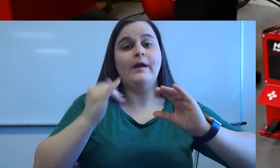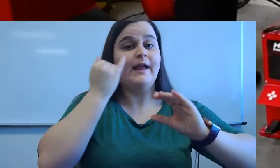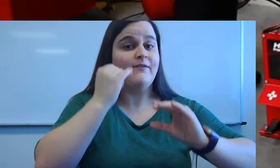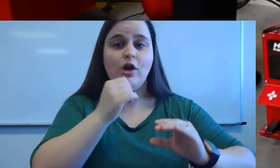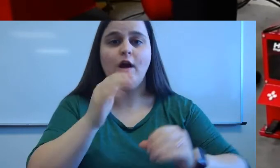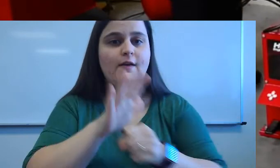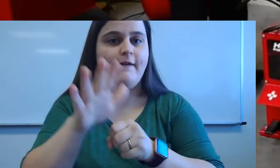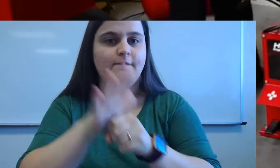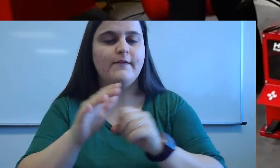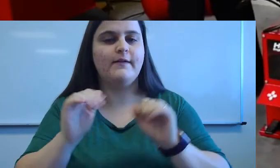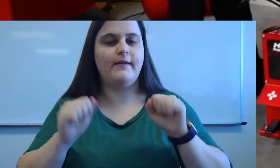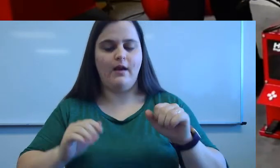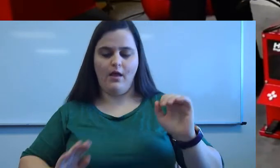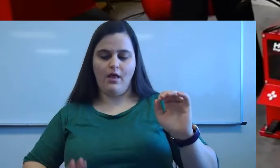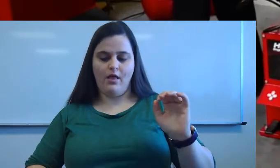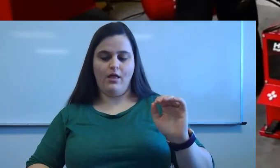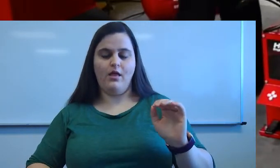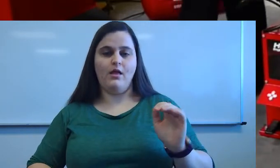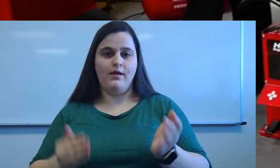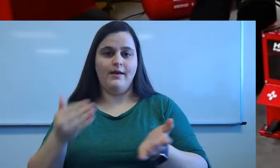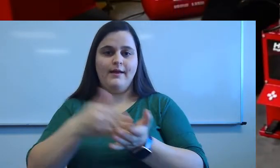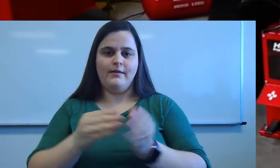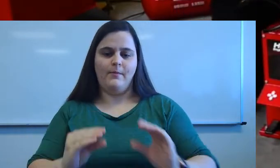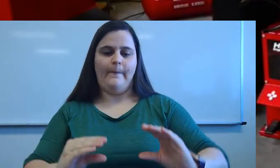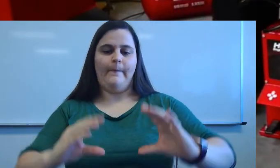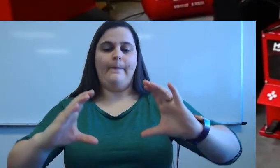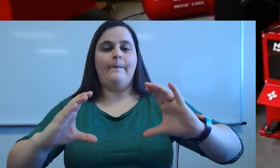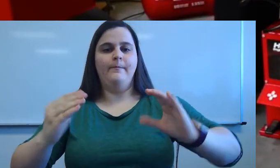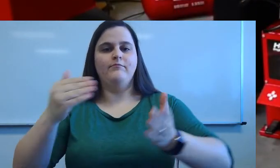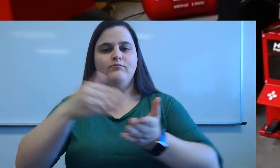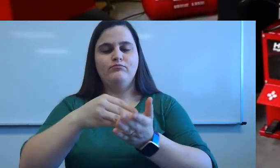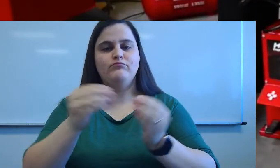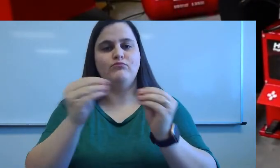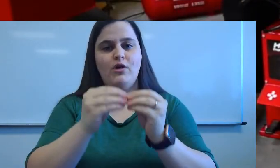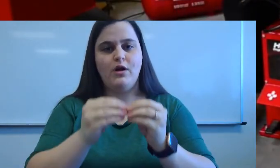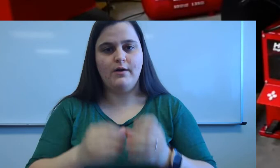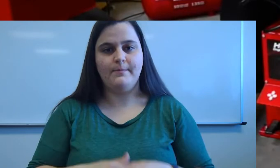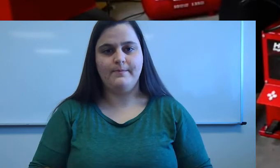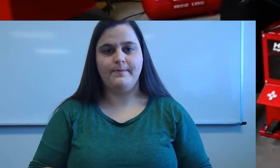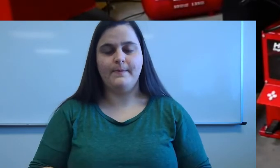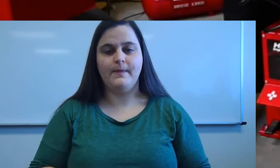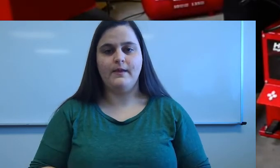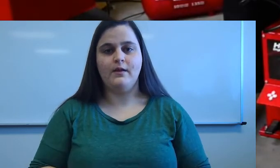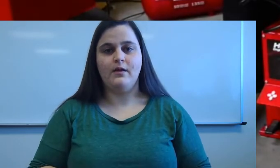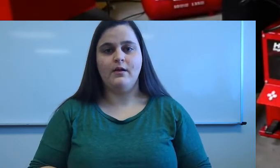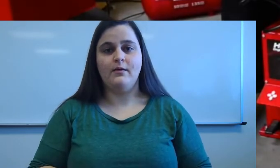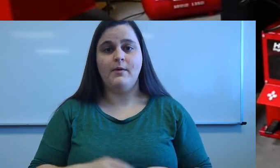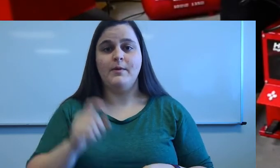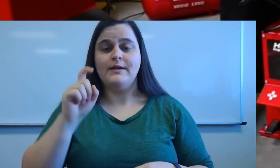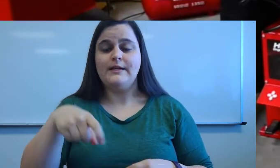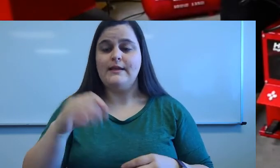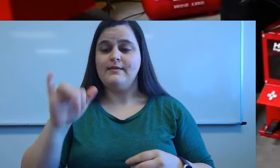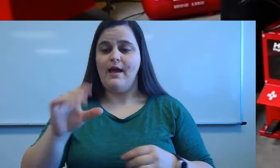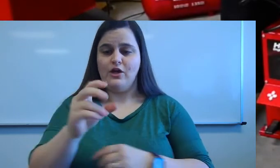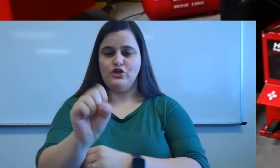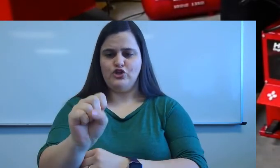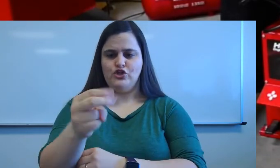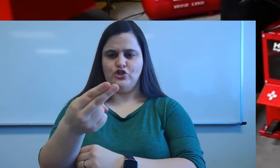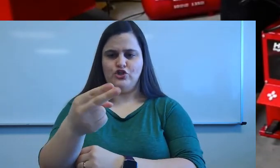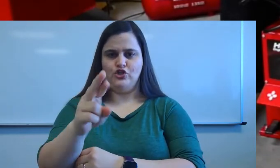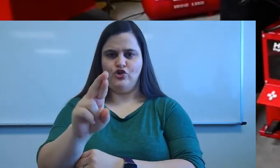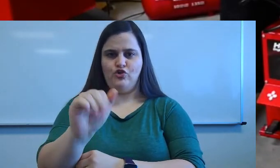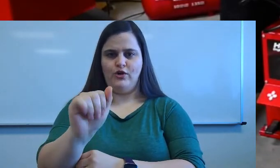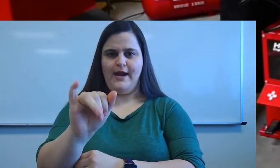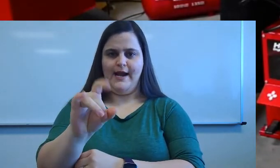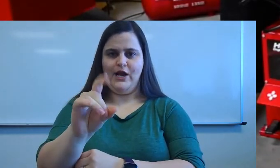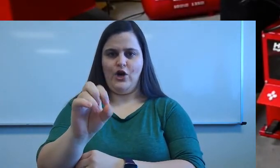Or if there's not enough, we can push on the pedal again, inflating it more. But we need to put our Schrader valve back in. So we're going to take our Schrader valve removal tool and our